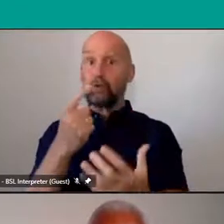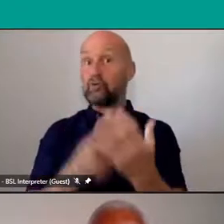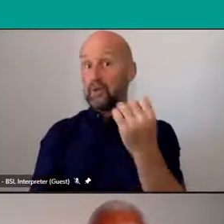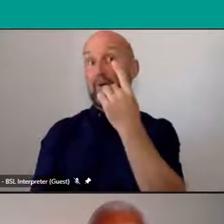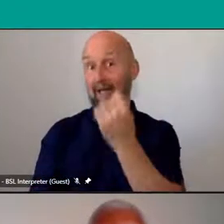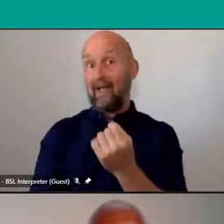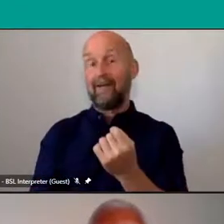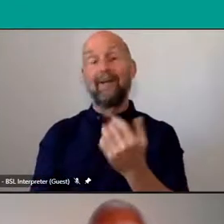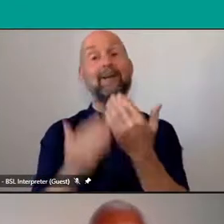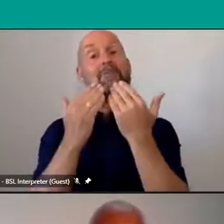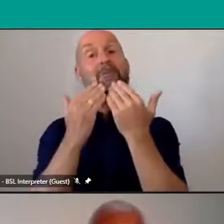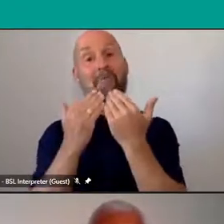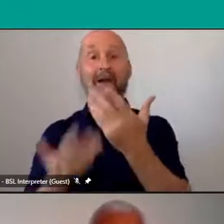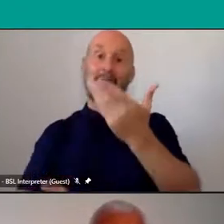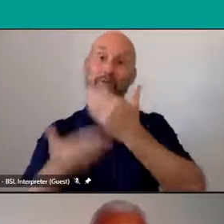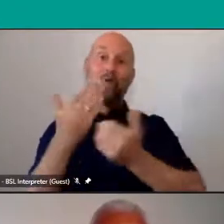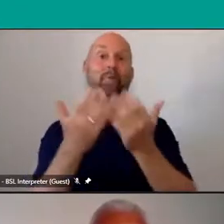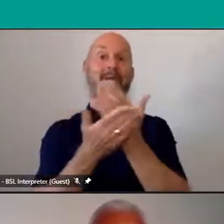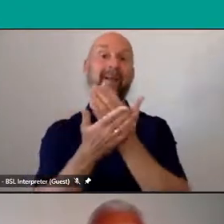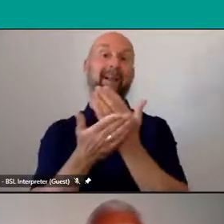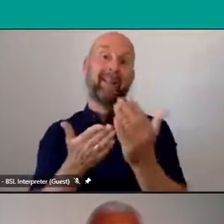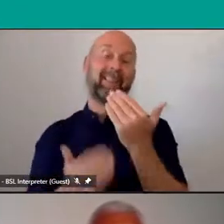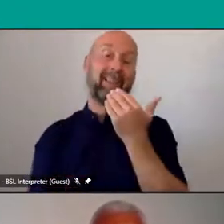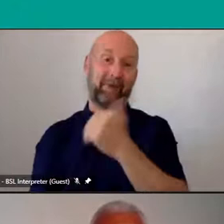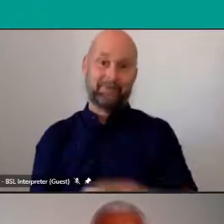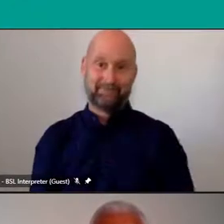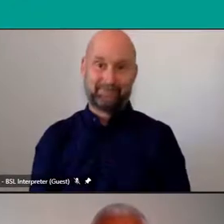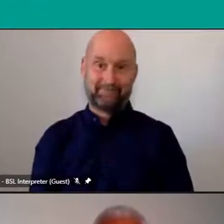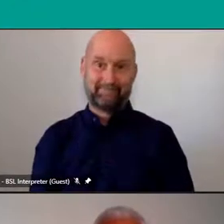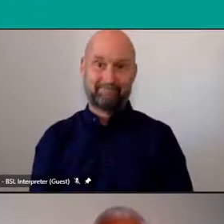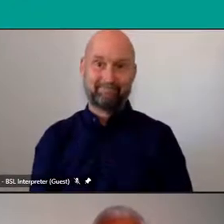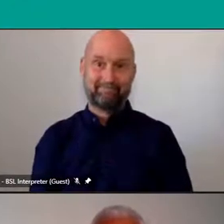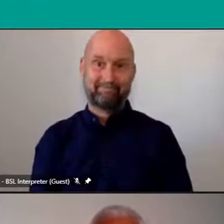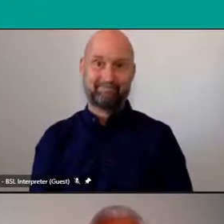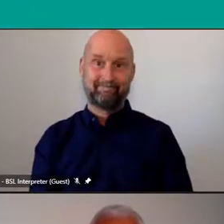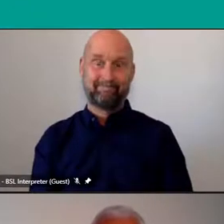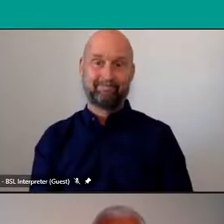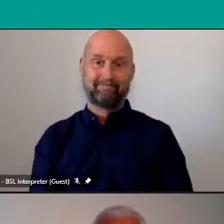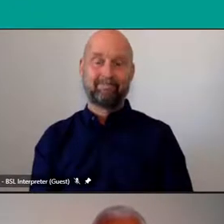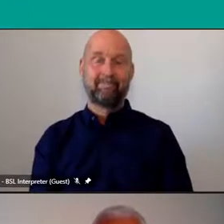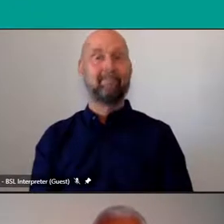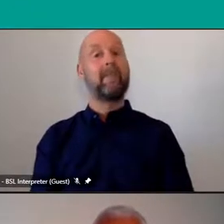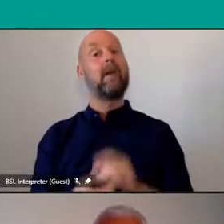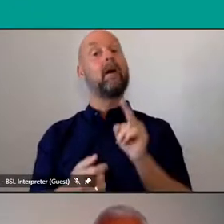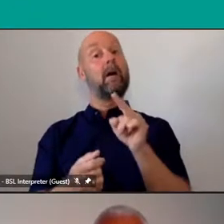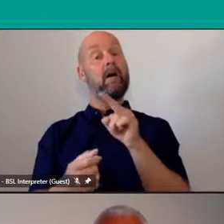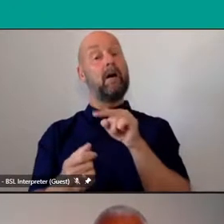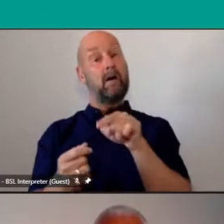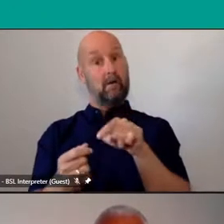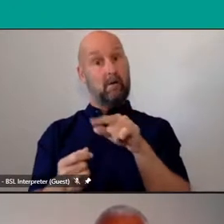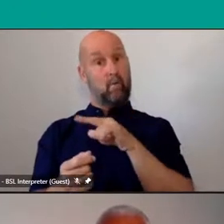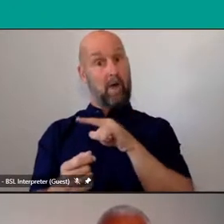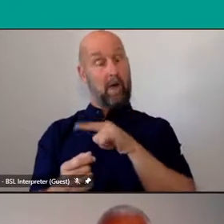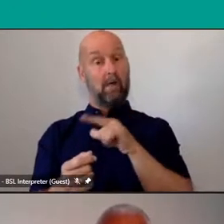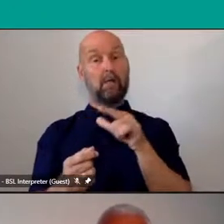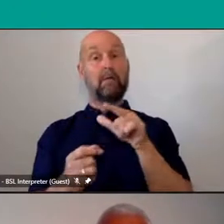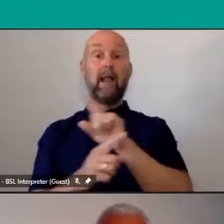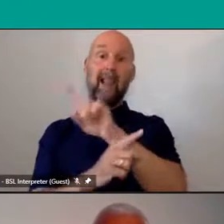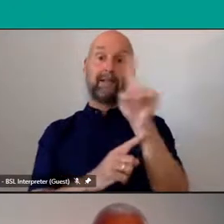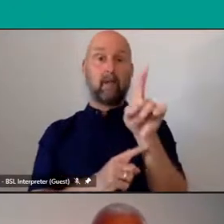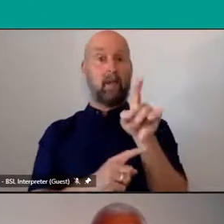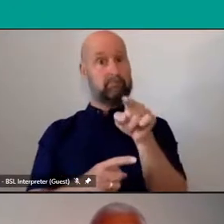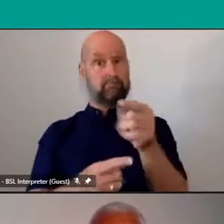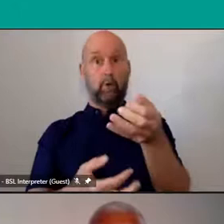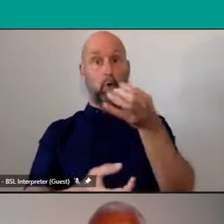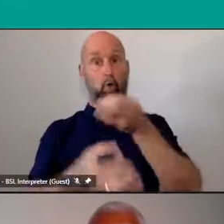thank you for pointing that out to us. And I know that we will welcome questions today, but